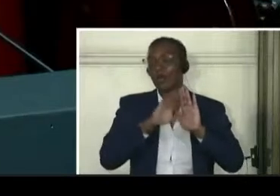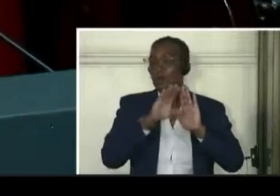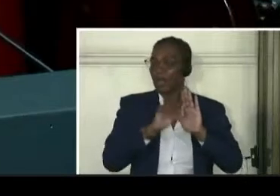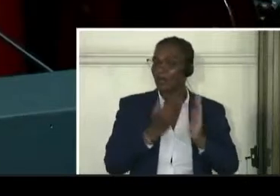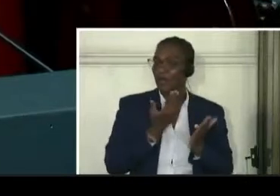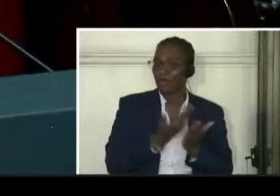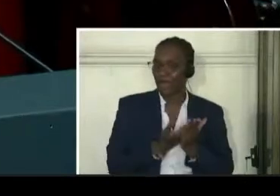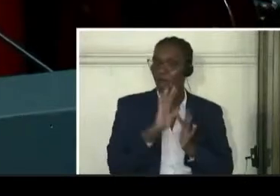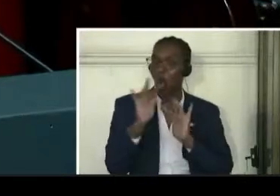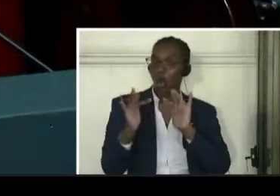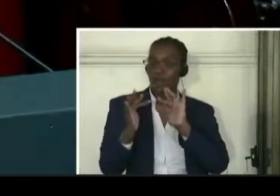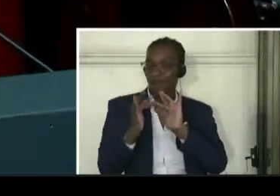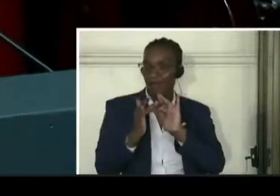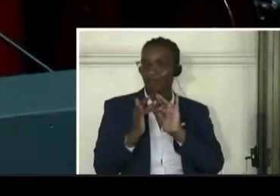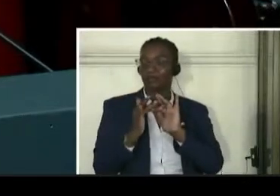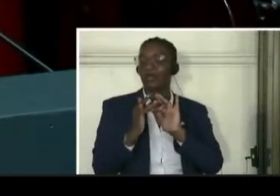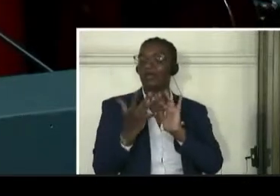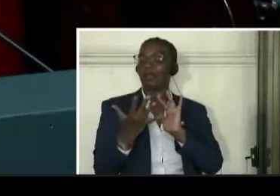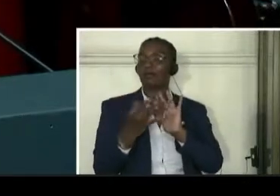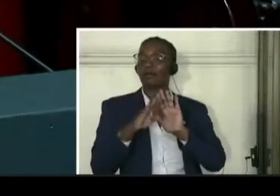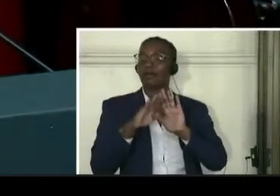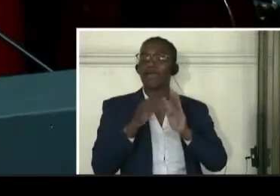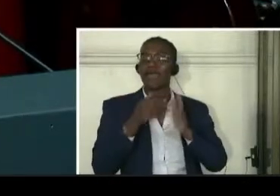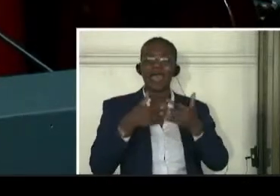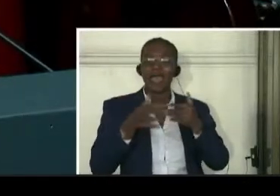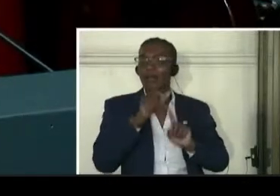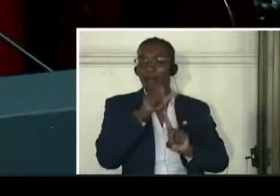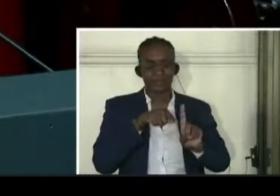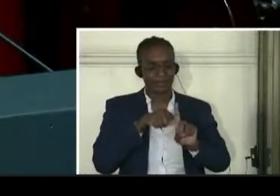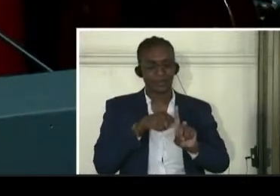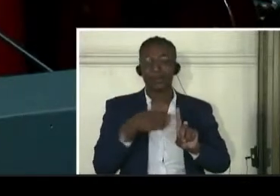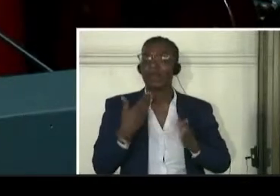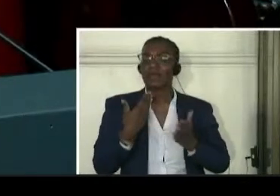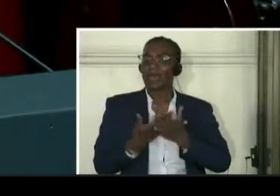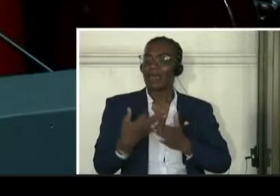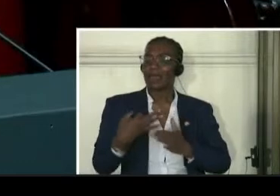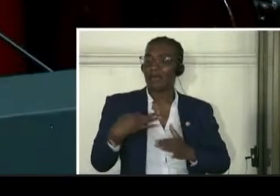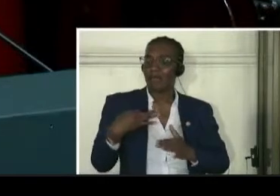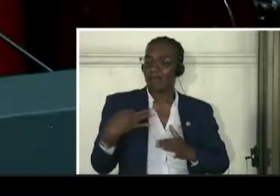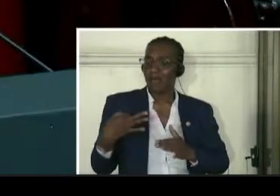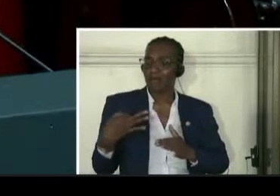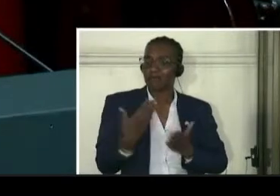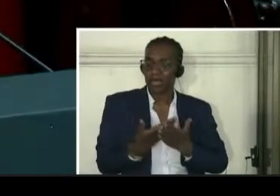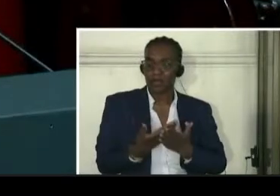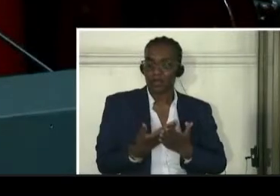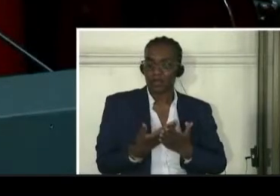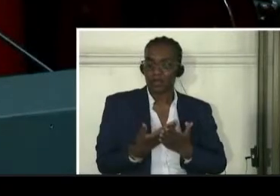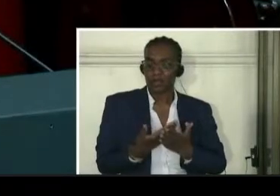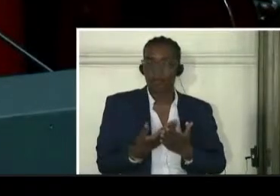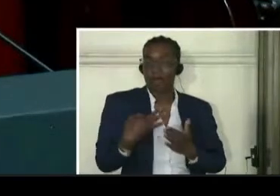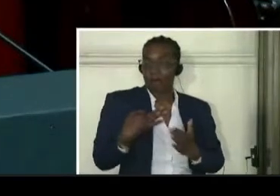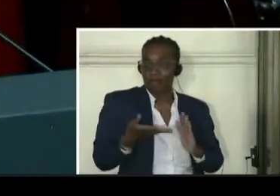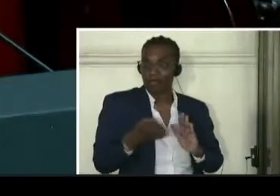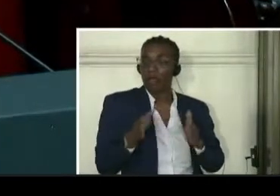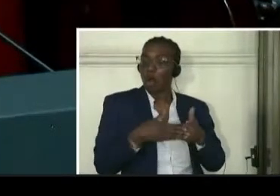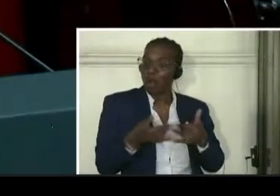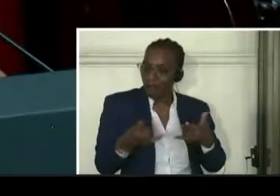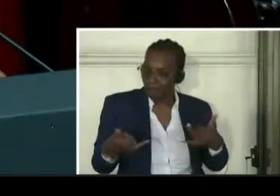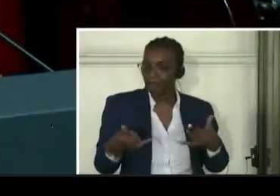that anybody can apply and at any given time be able to view their position on the